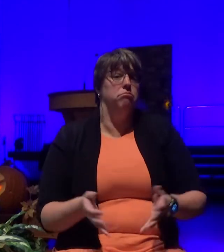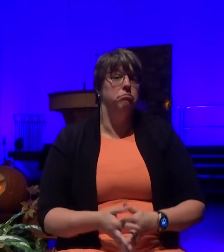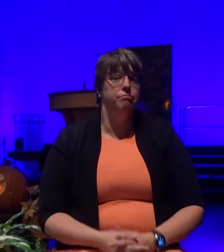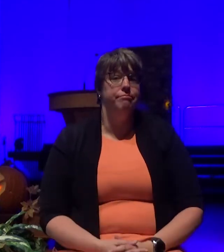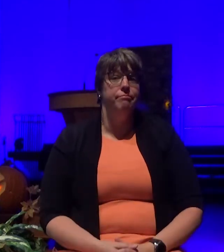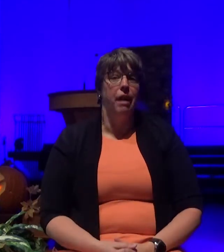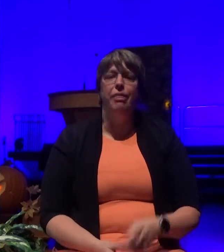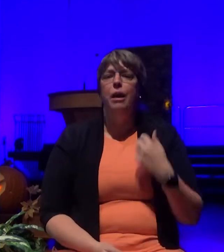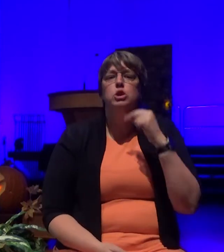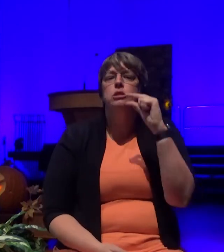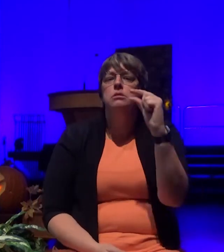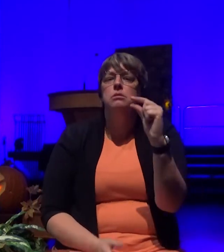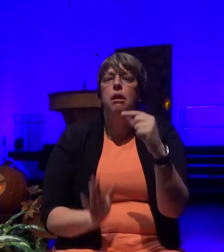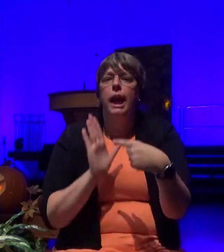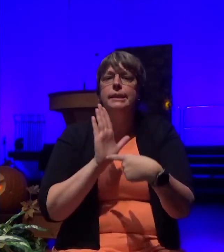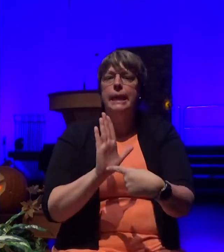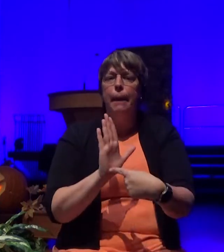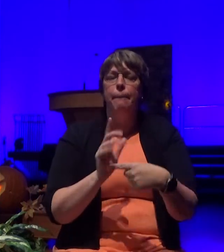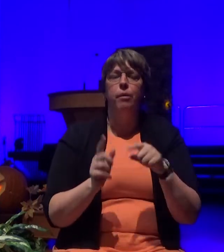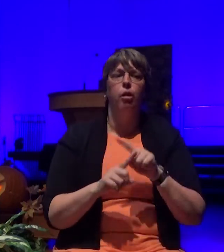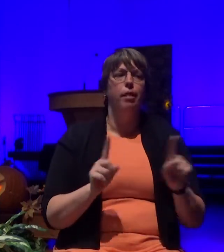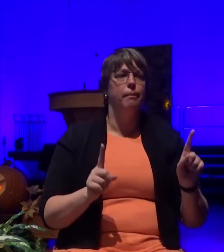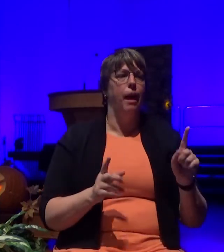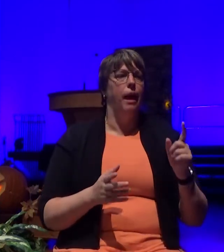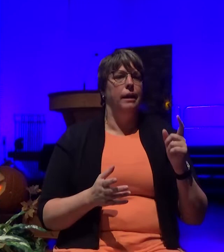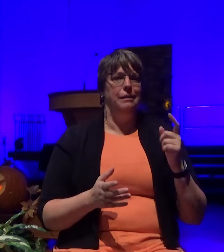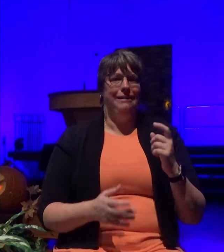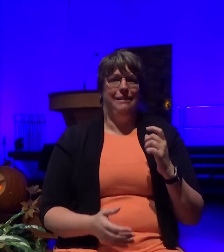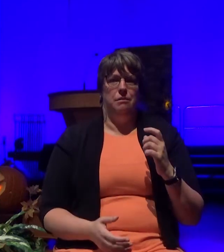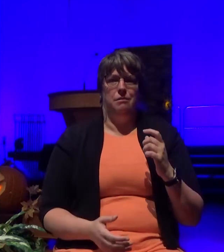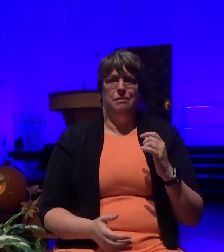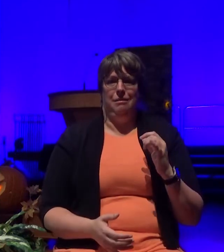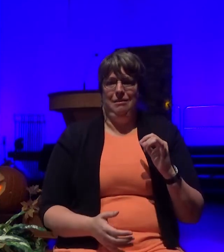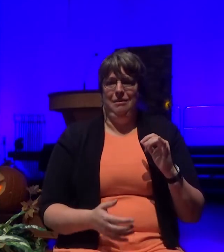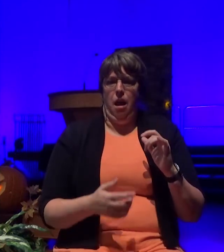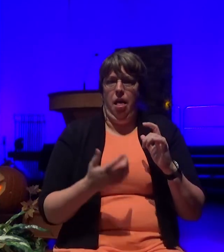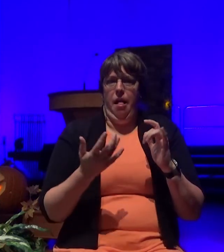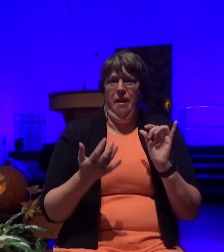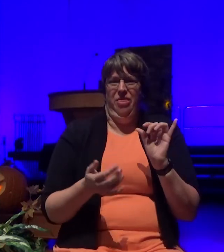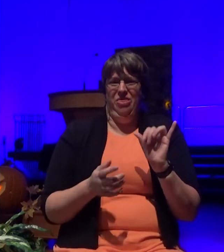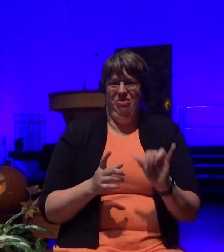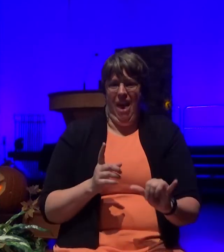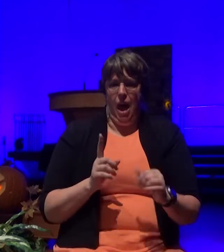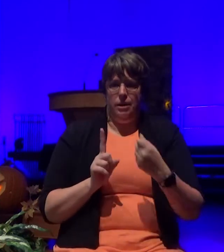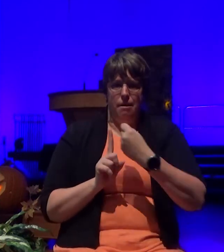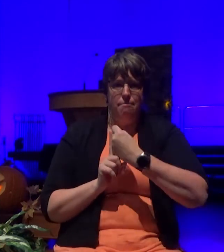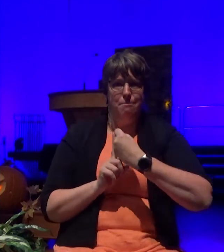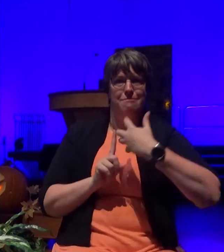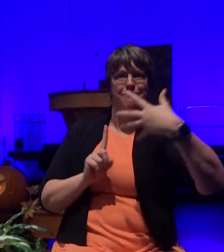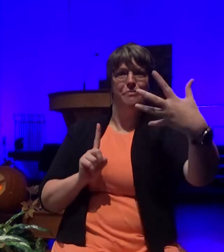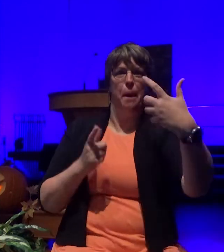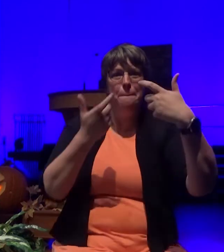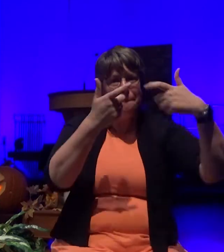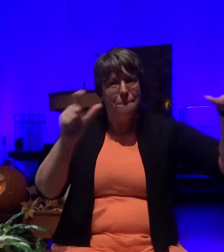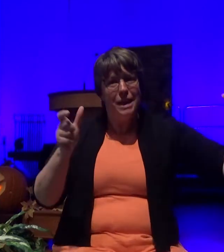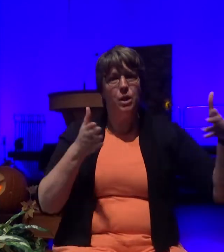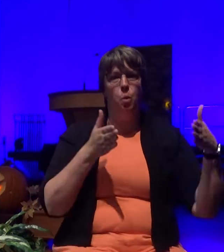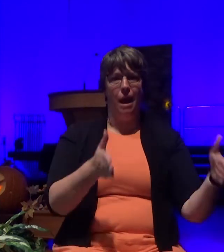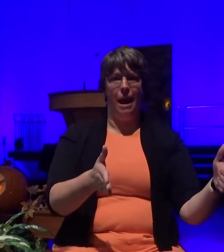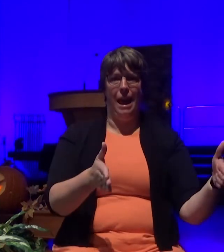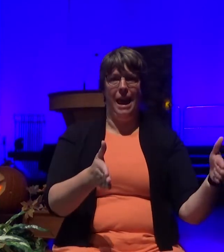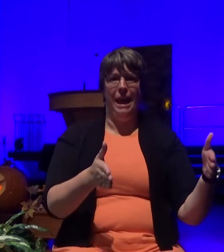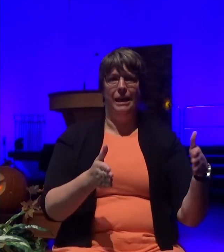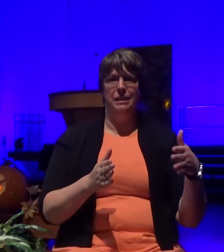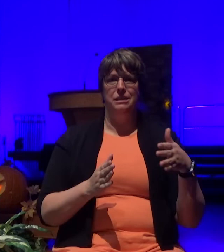little example, but it's that in big ways in our world, isn't it? We're afraid of other